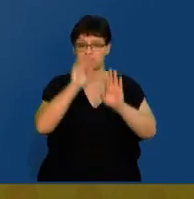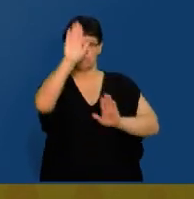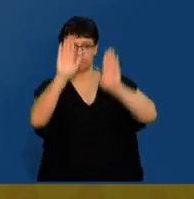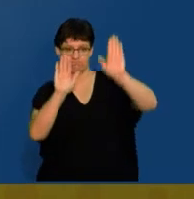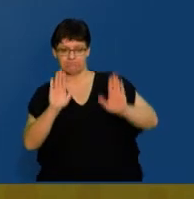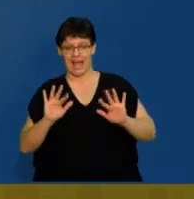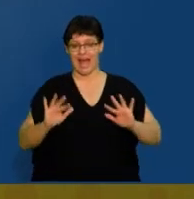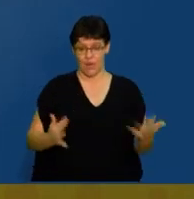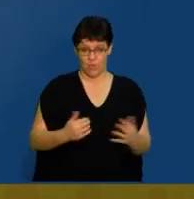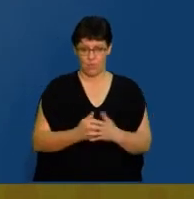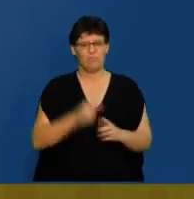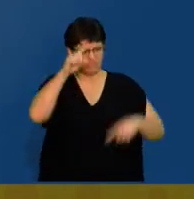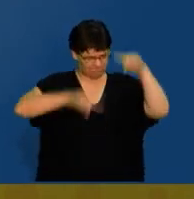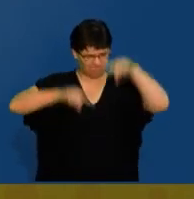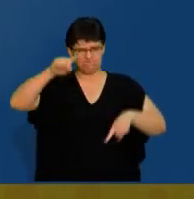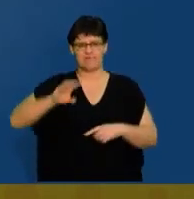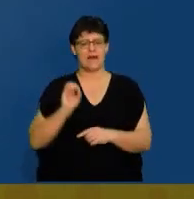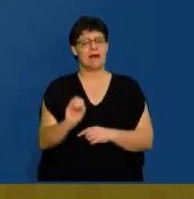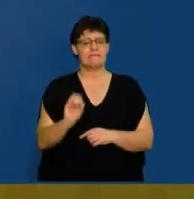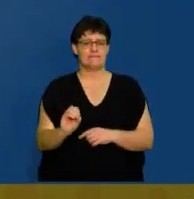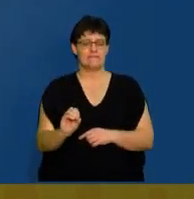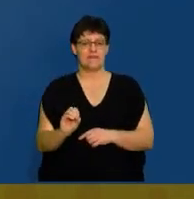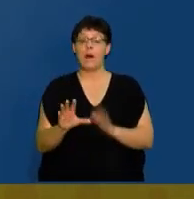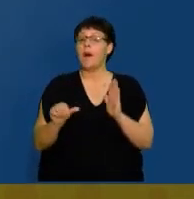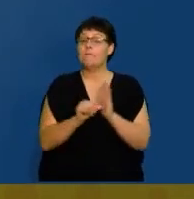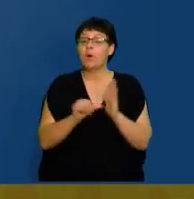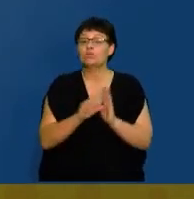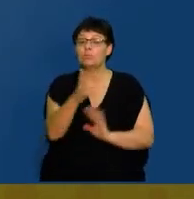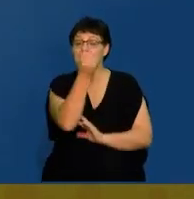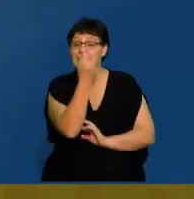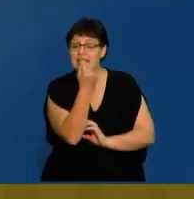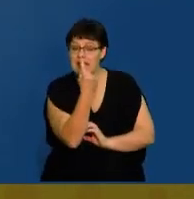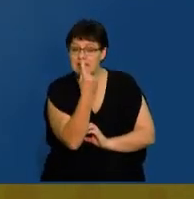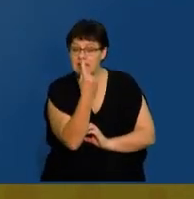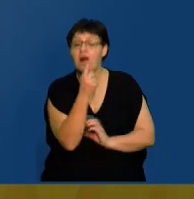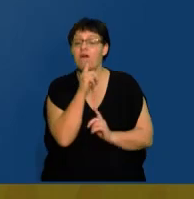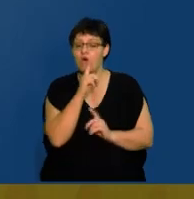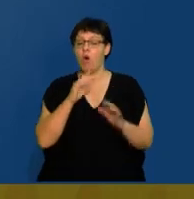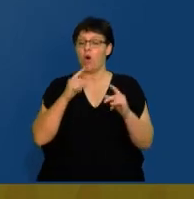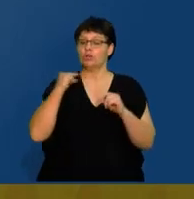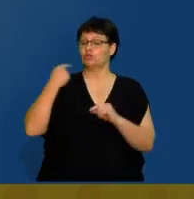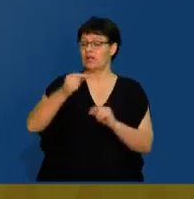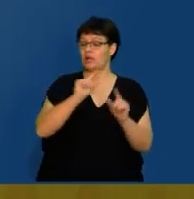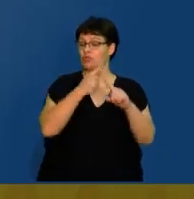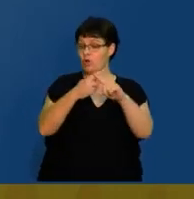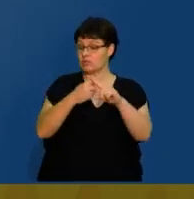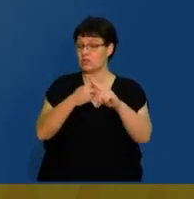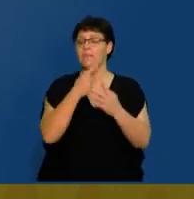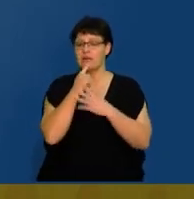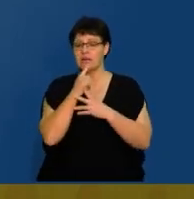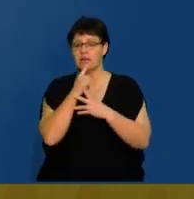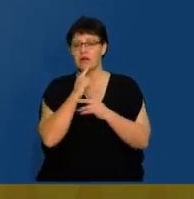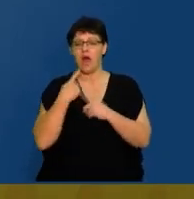Remember that there are variations to this. Another key factor to understanding how to do genetic crosses is to consider the type